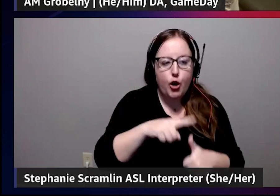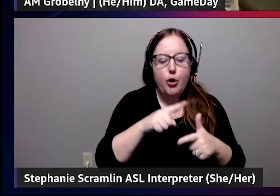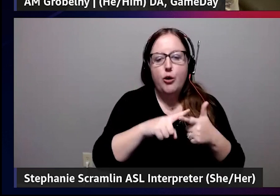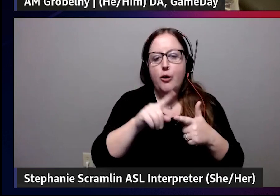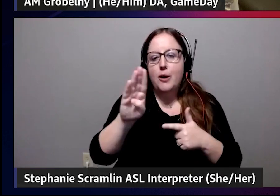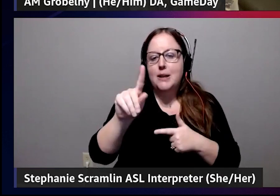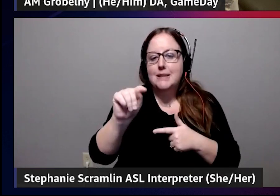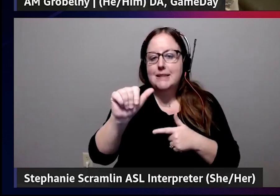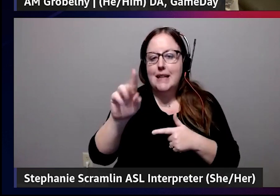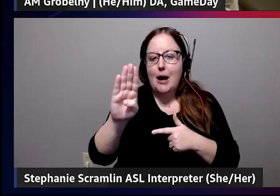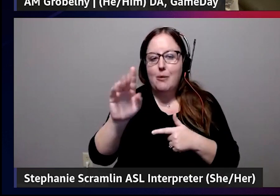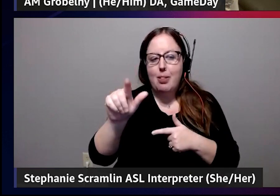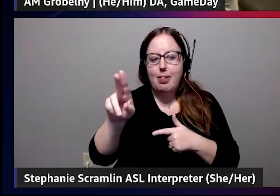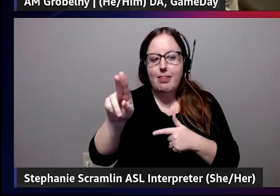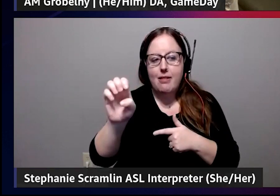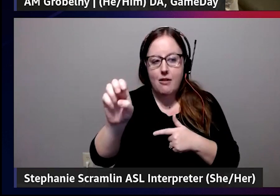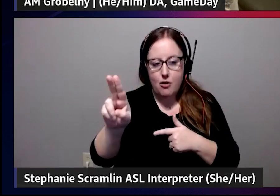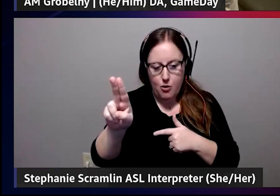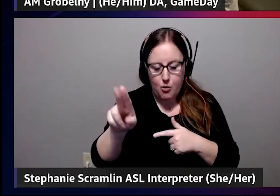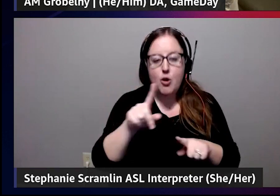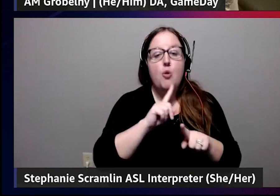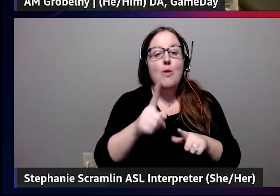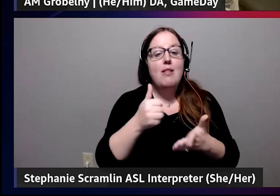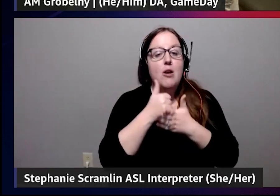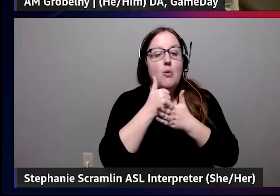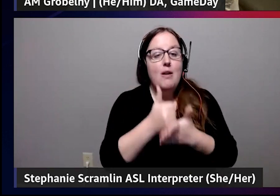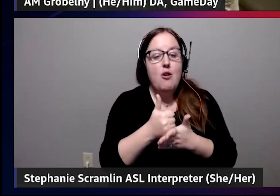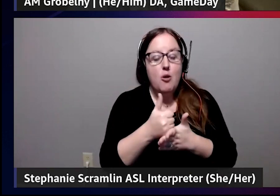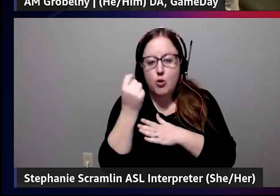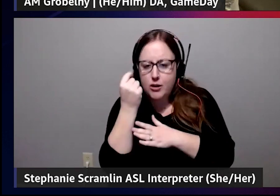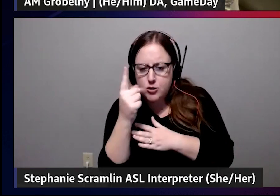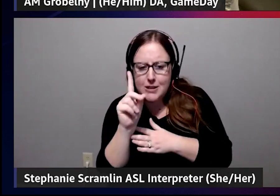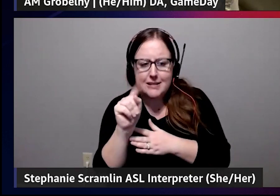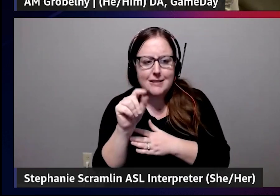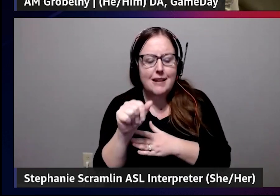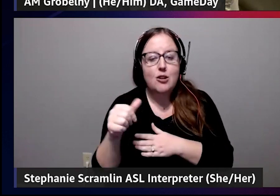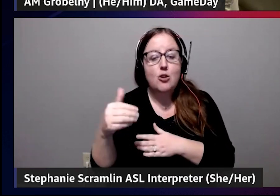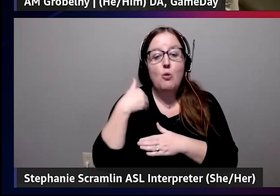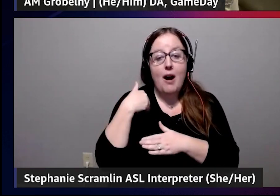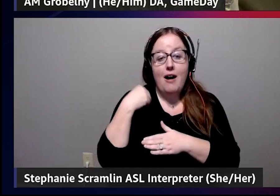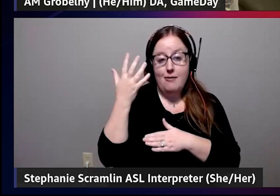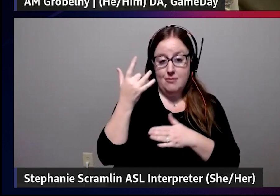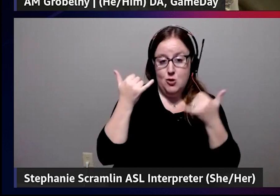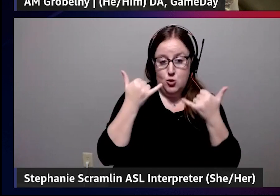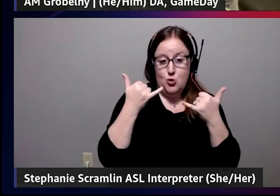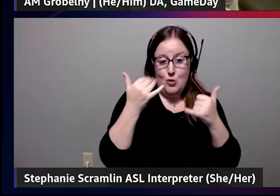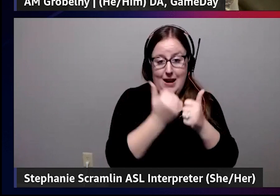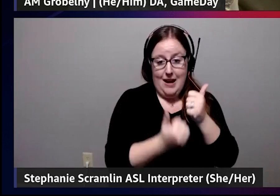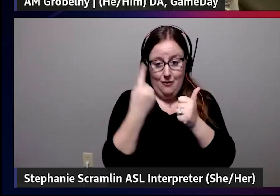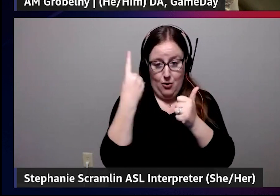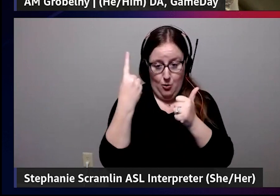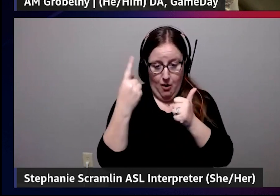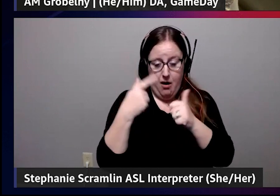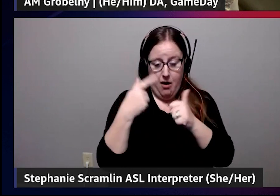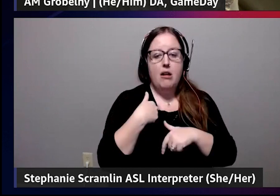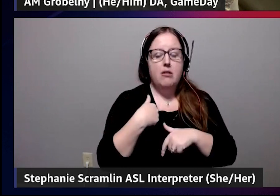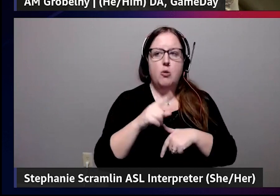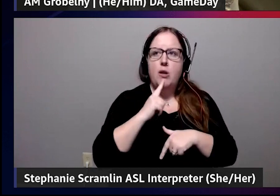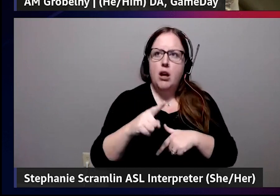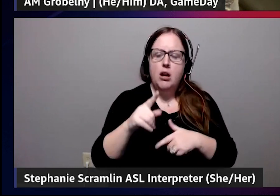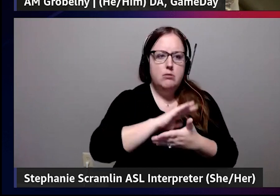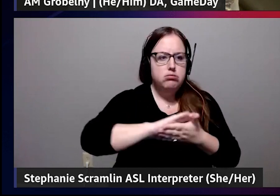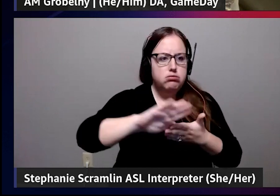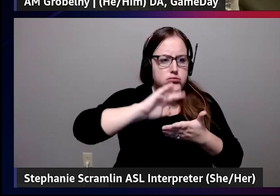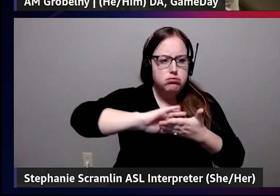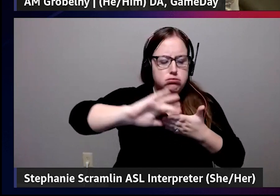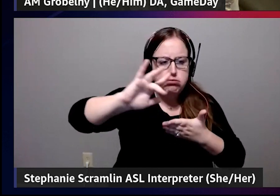BI, we help you find and understand data that you have, because today everyone is swimming through hundreds and thousands